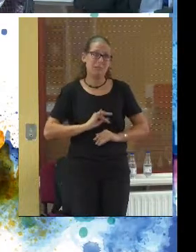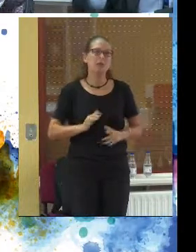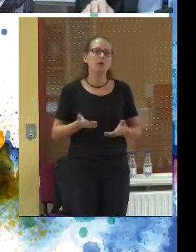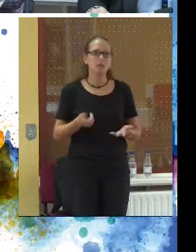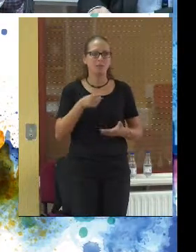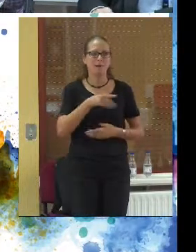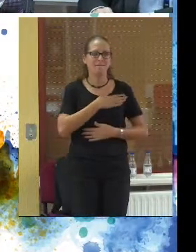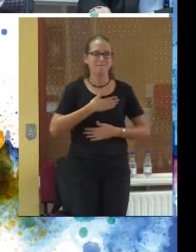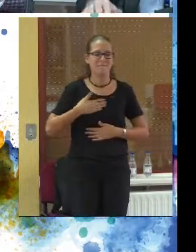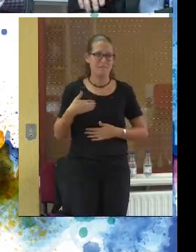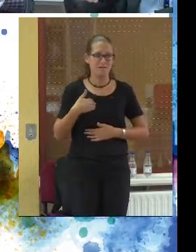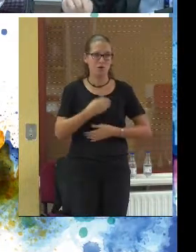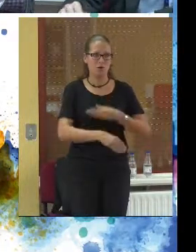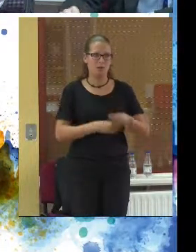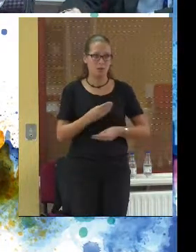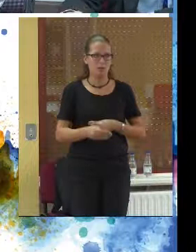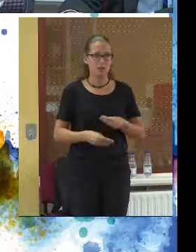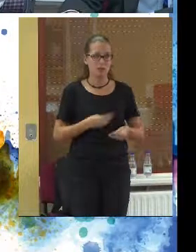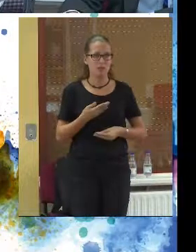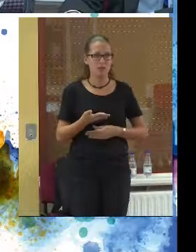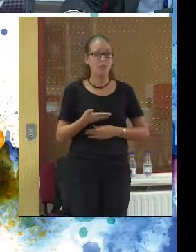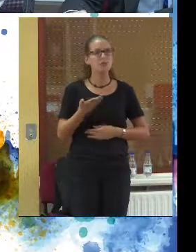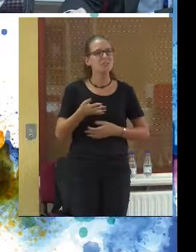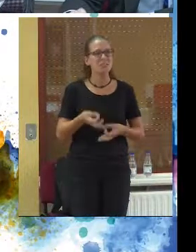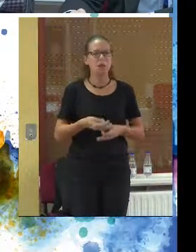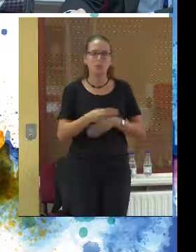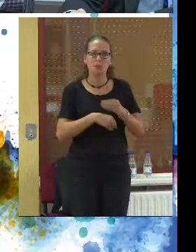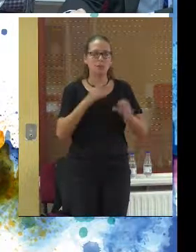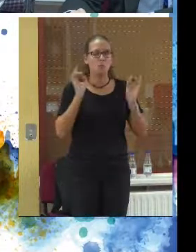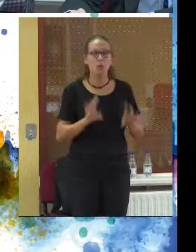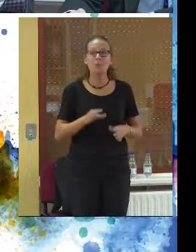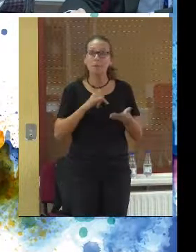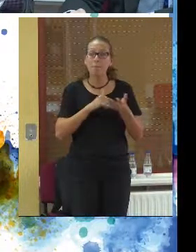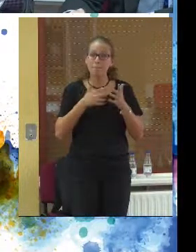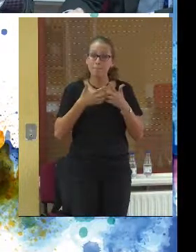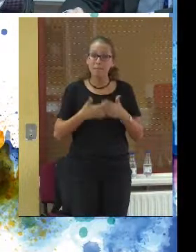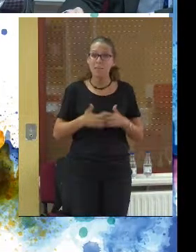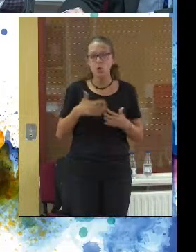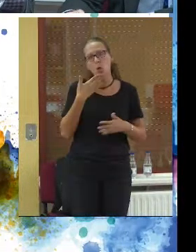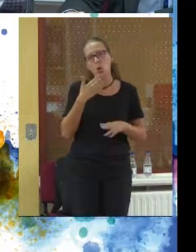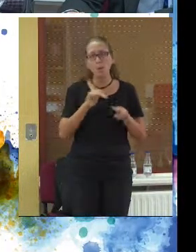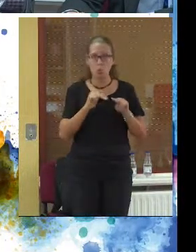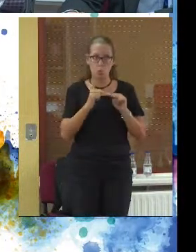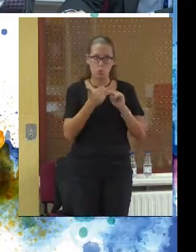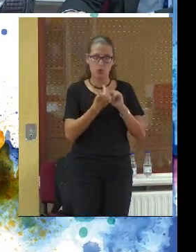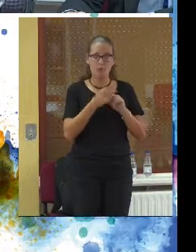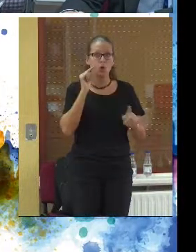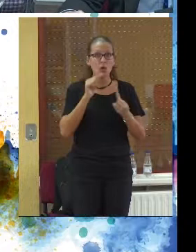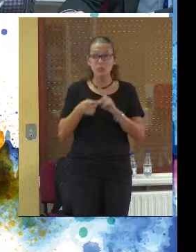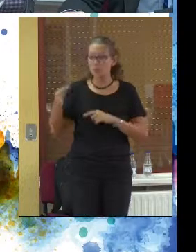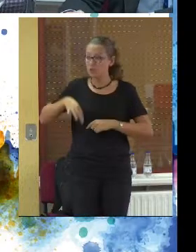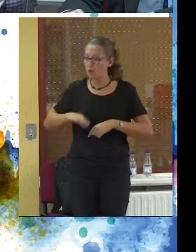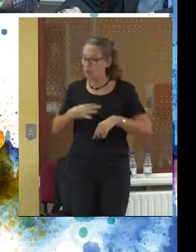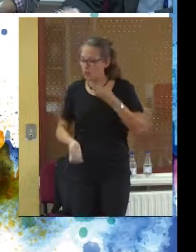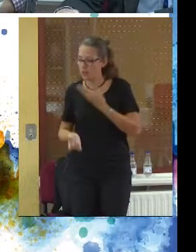of cases. But we'd always go about it by the same procedure. Pool type knowledge, where the professional